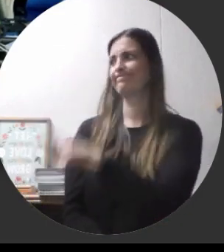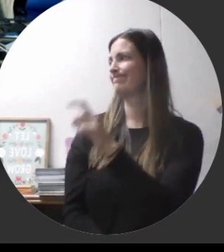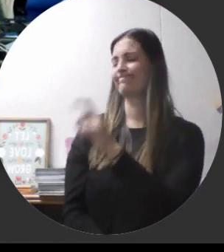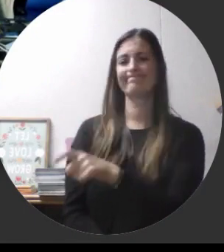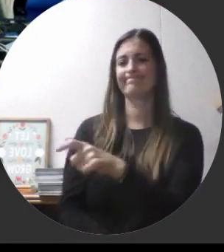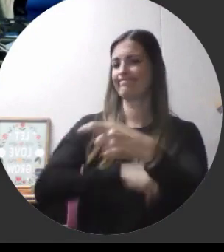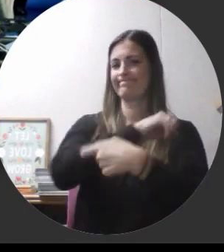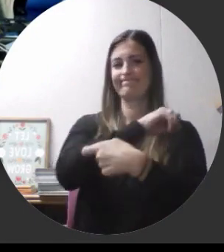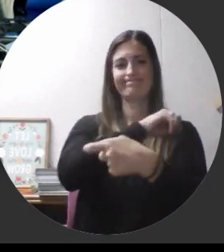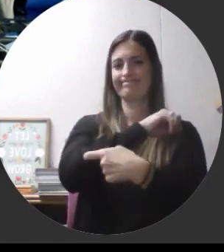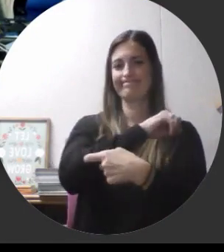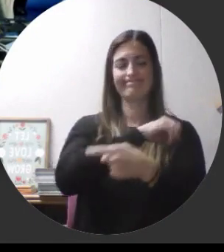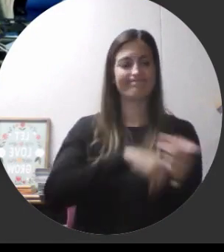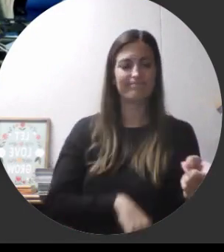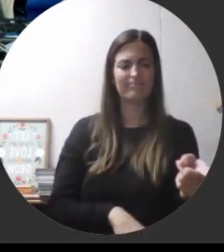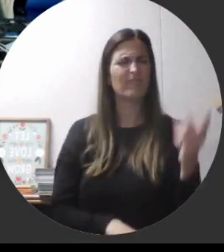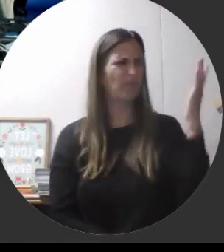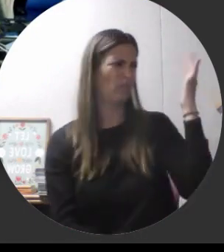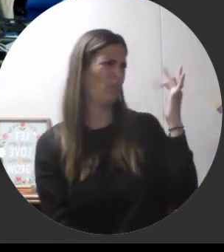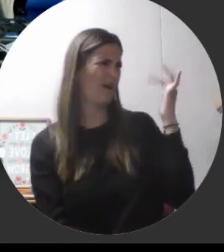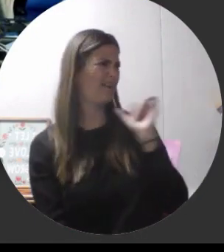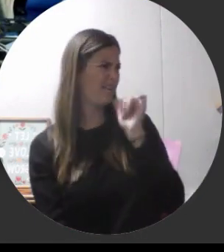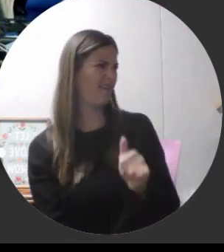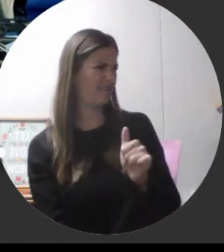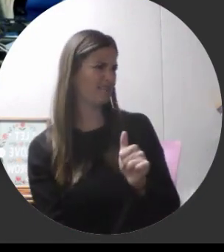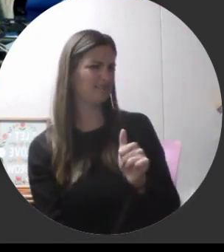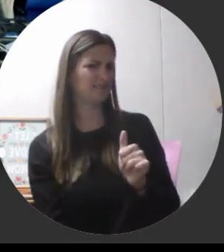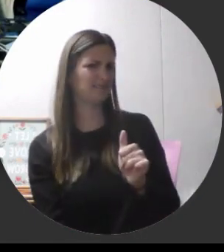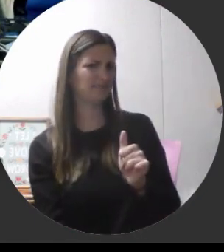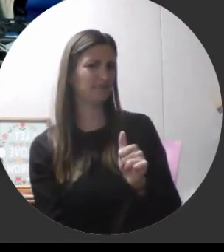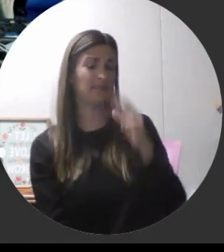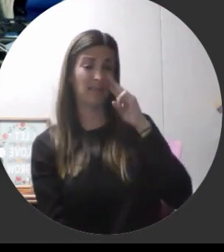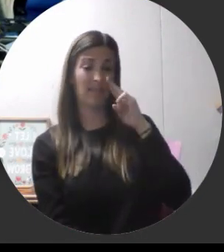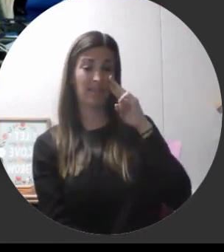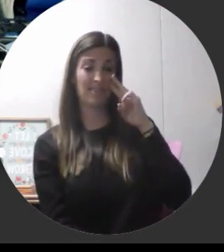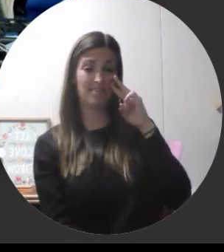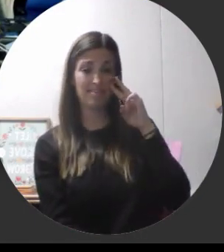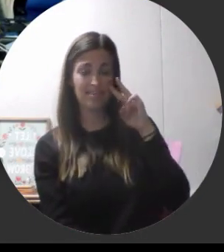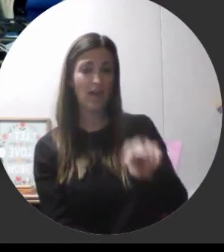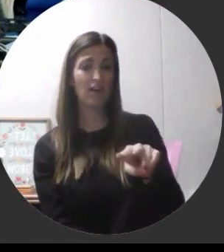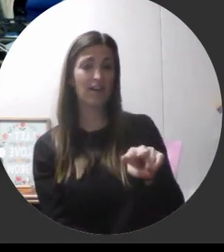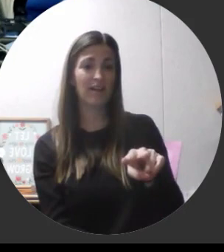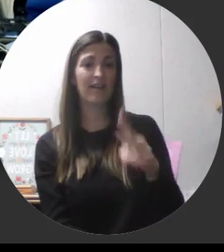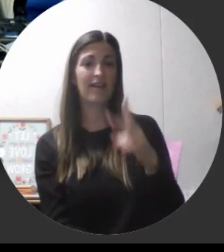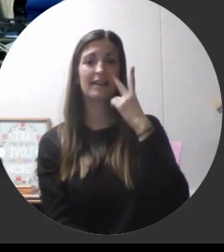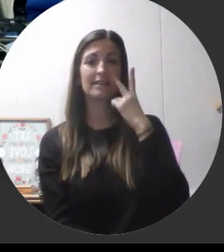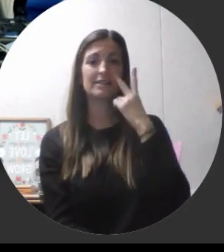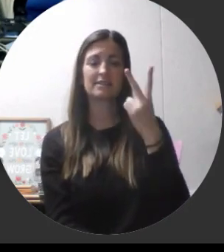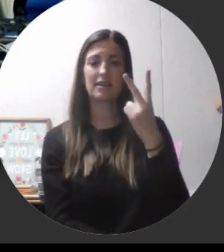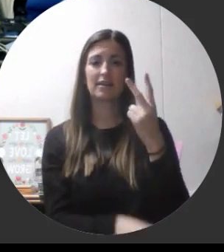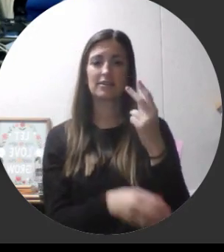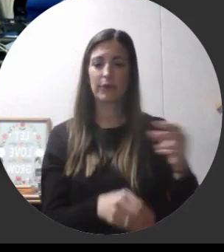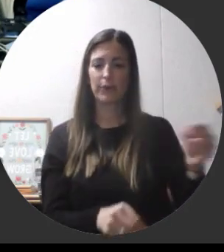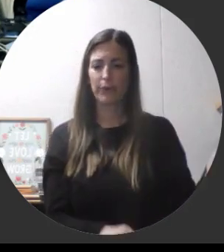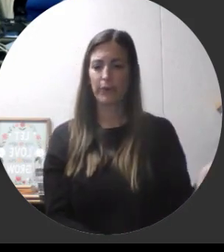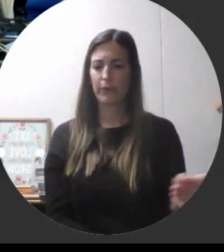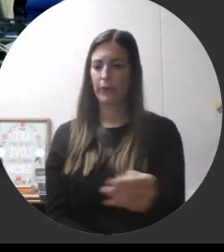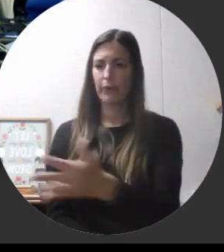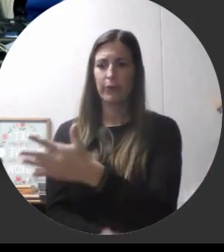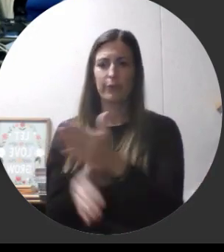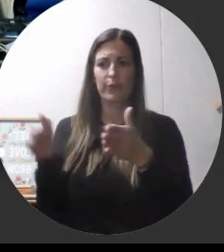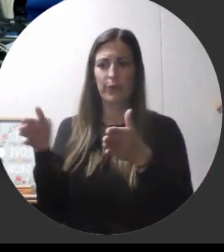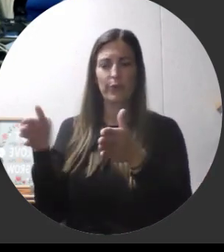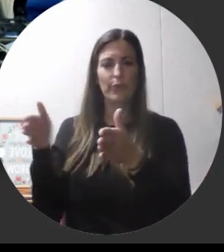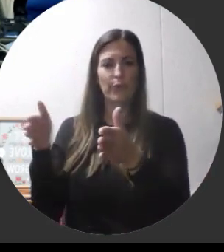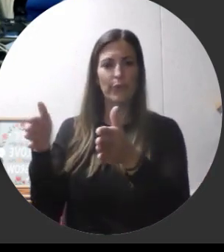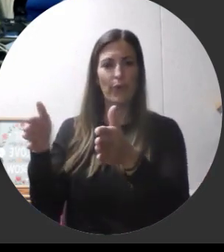grinning. "Why not?" "Look," said Father, and he found a smooth pebble and skimming it down the slight slope of the road. On